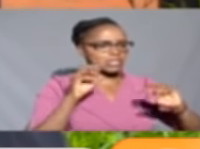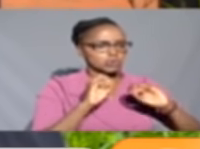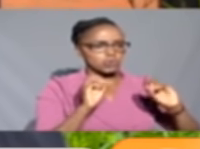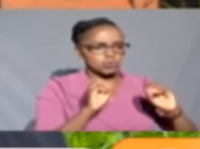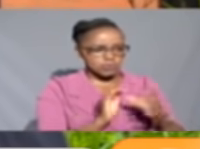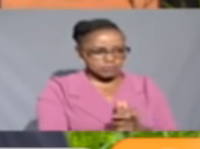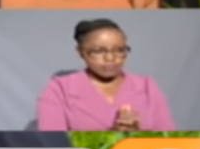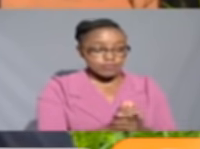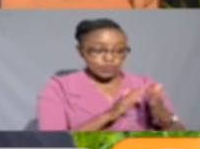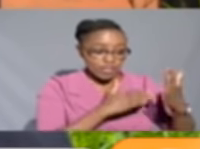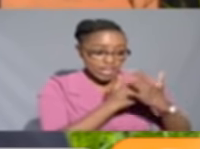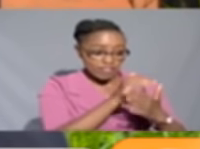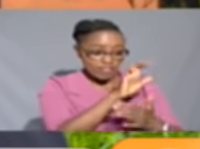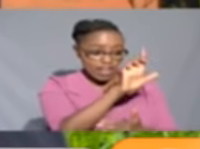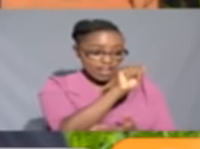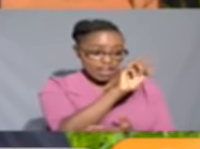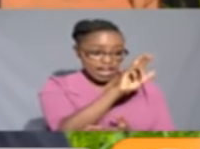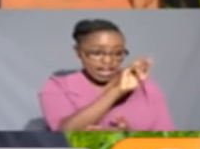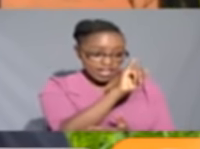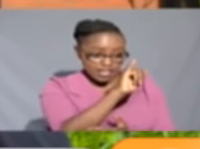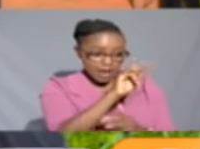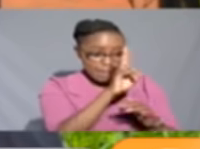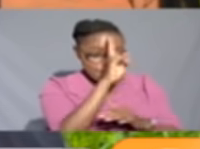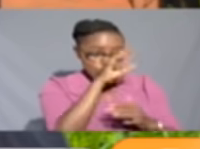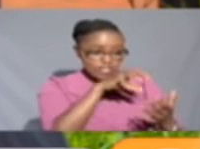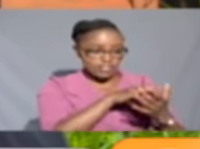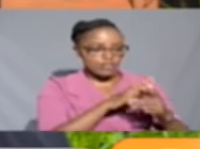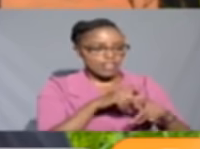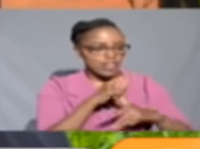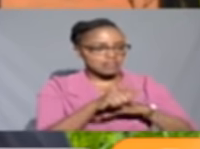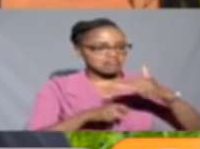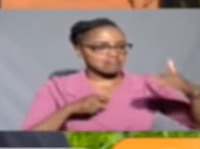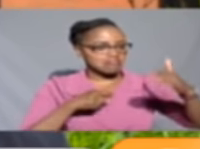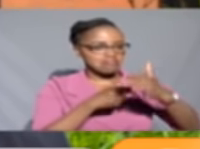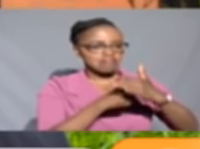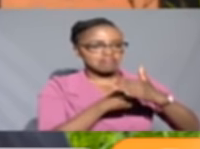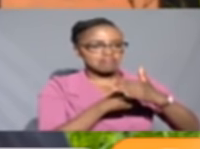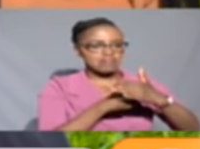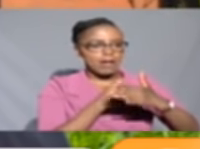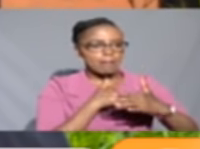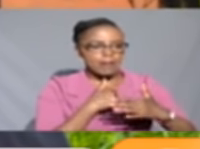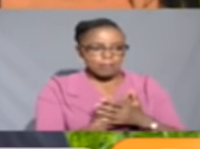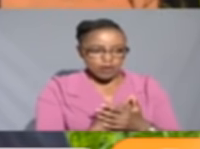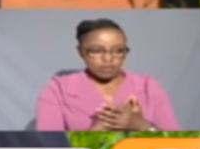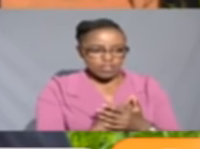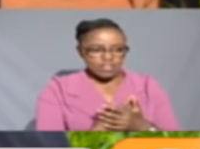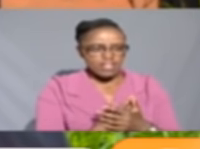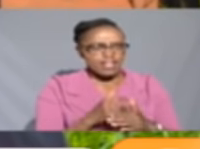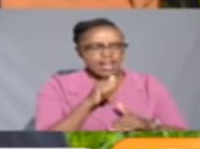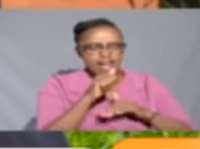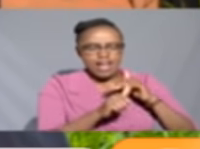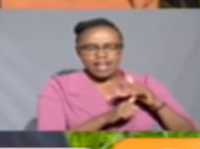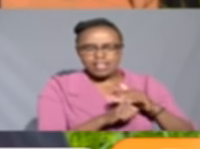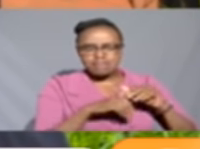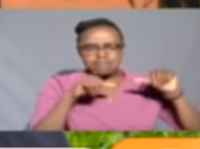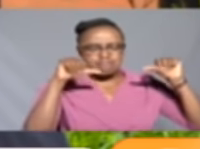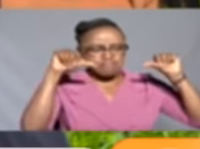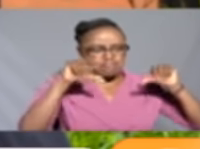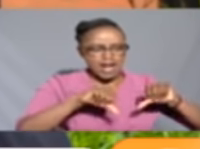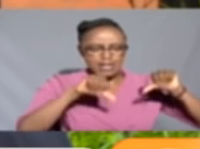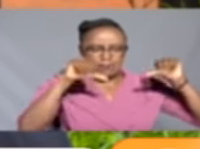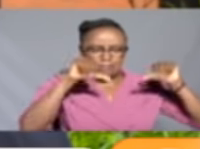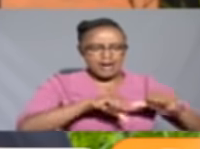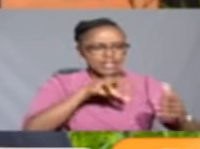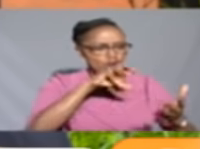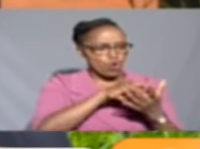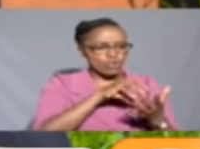at the Lari police station. Yes. And they locked me up under the most horrendous conditions